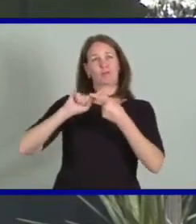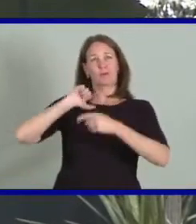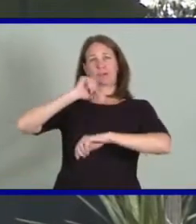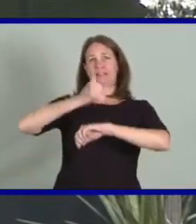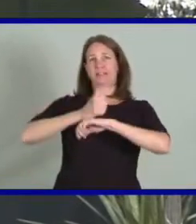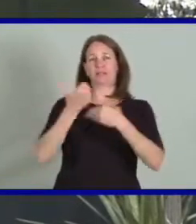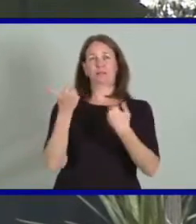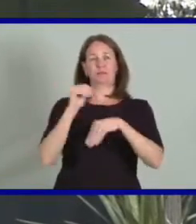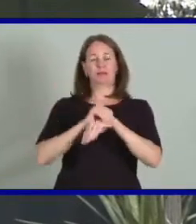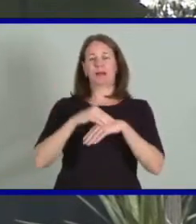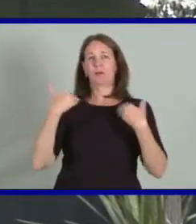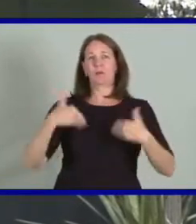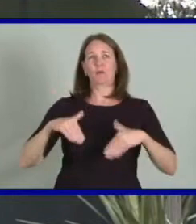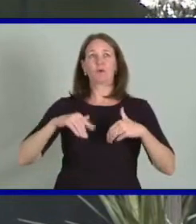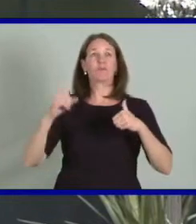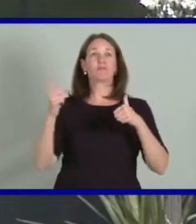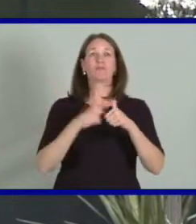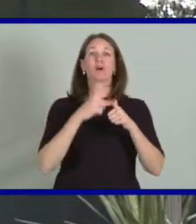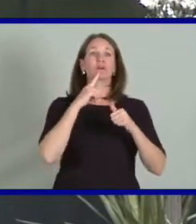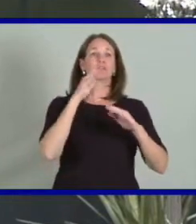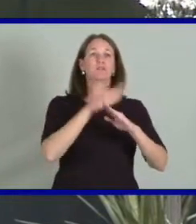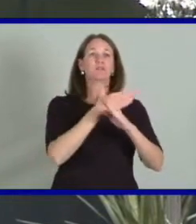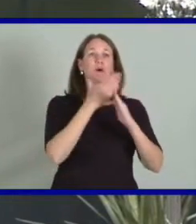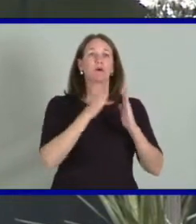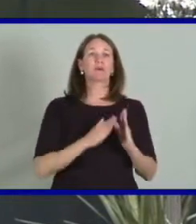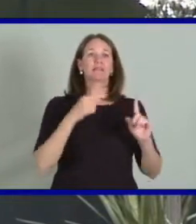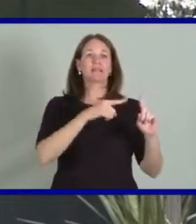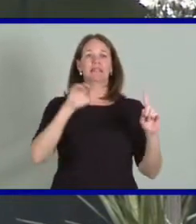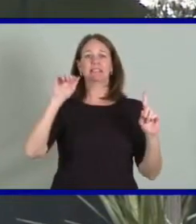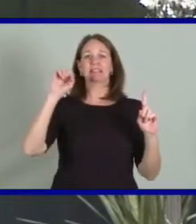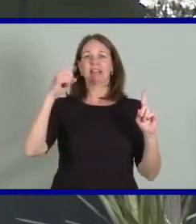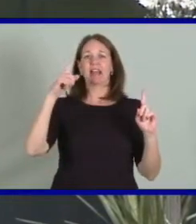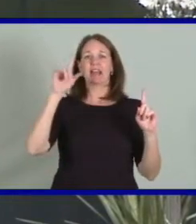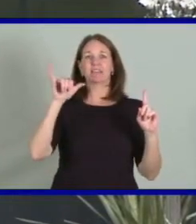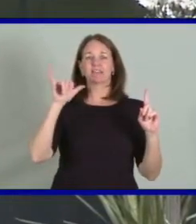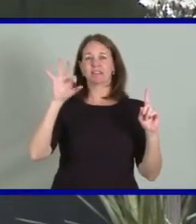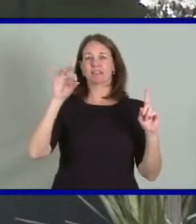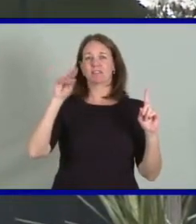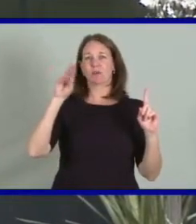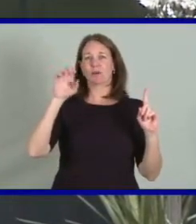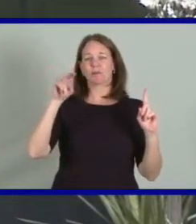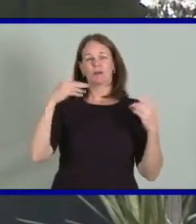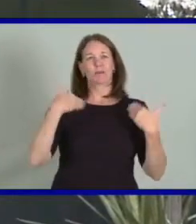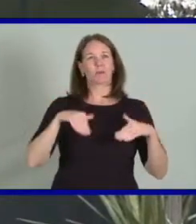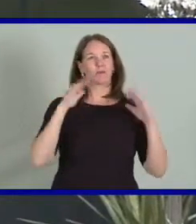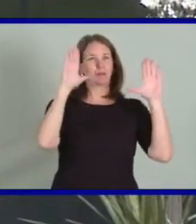all, let's thank our vocalist, Miss Ashley Foreman. Great, great work.